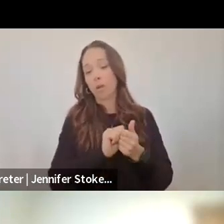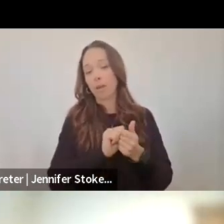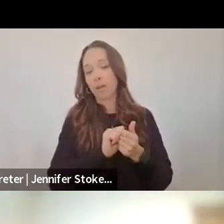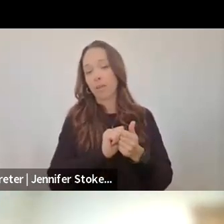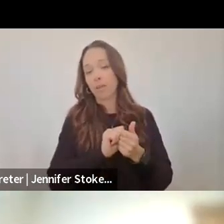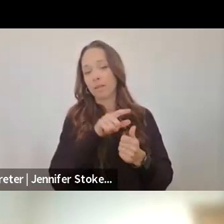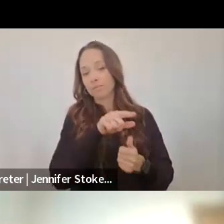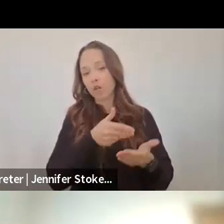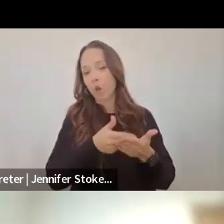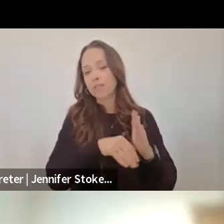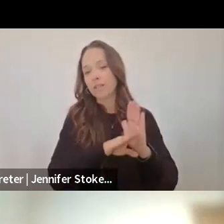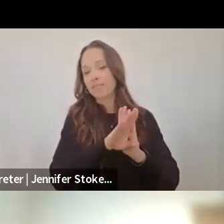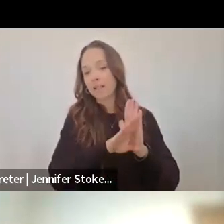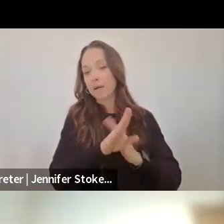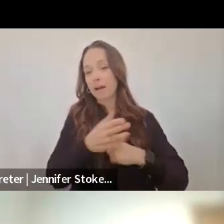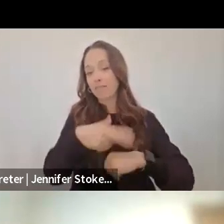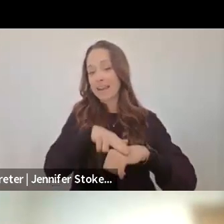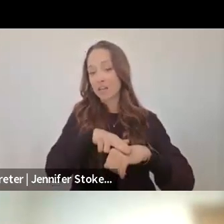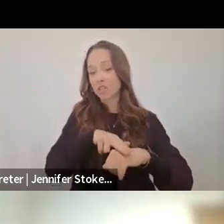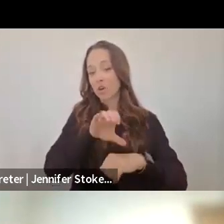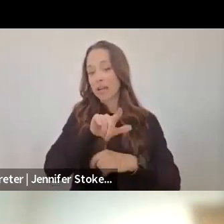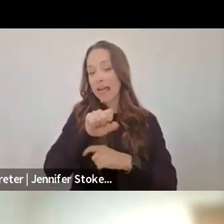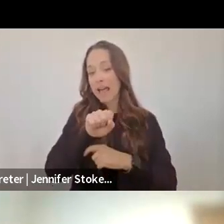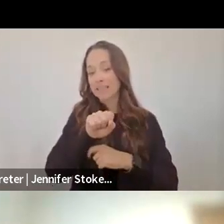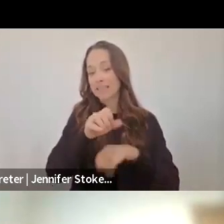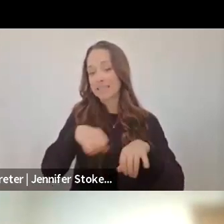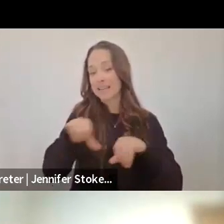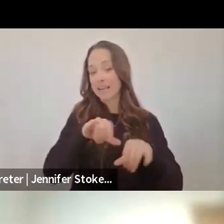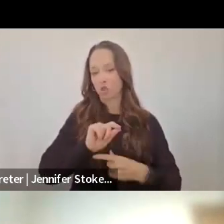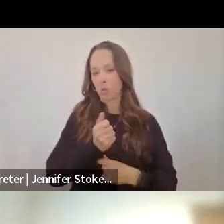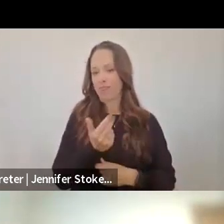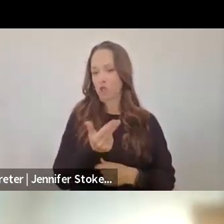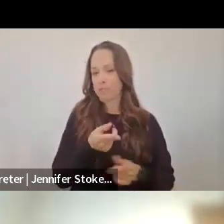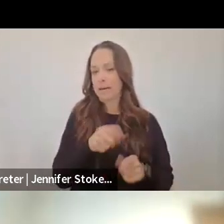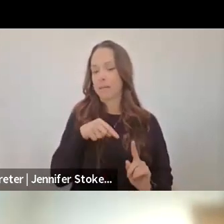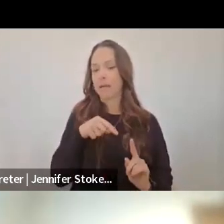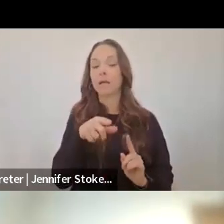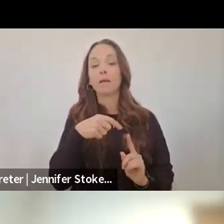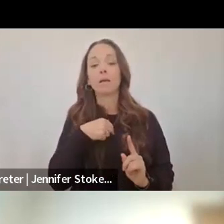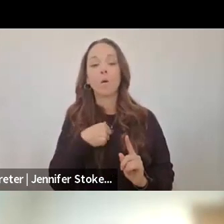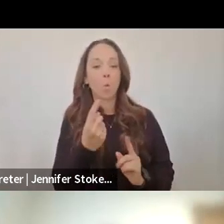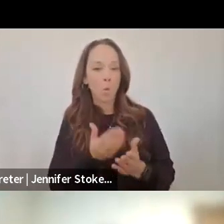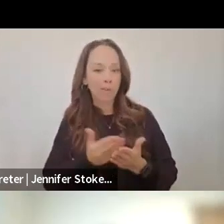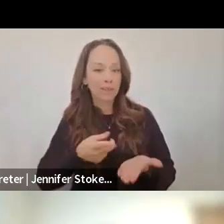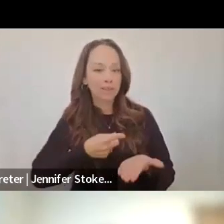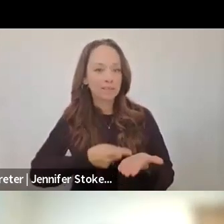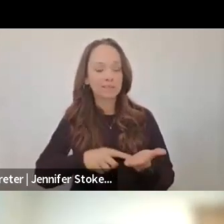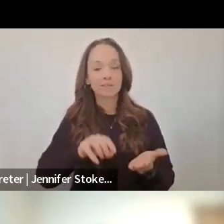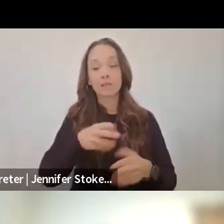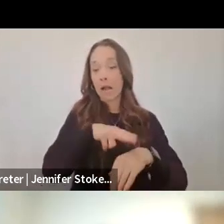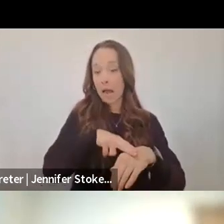closely on the development of the national class standards from 2013. And one of the things we always talked about is the national class